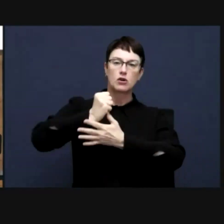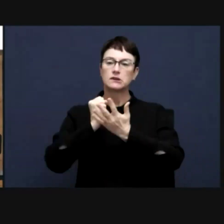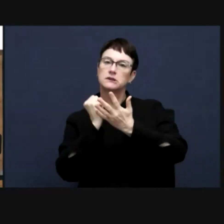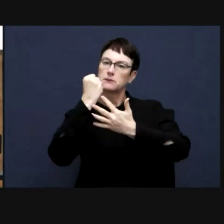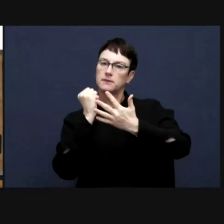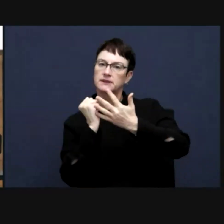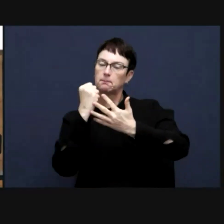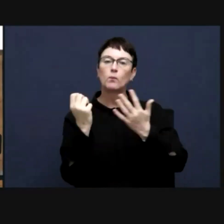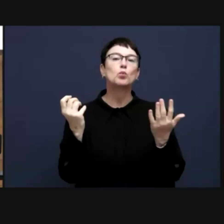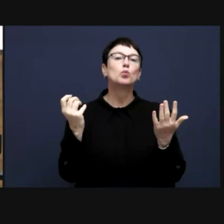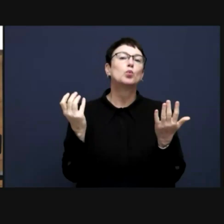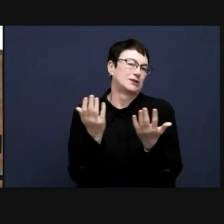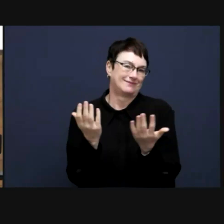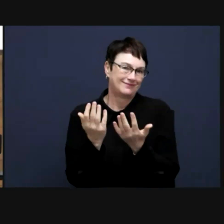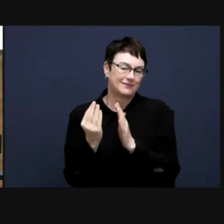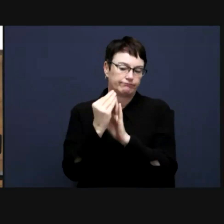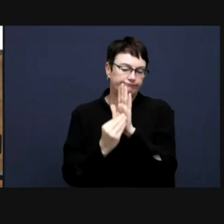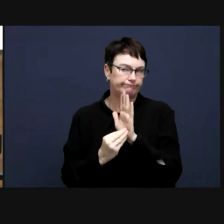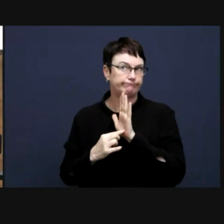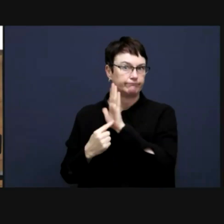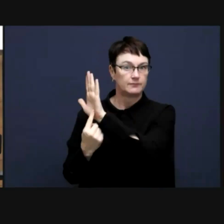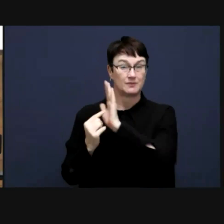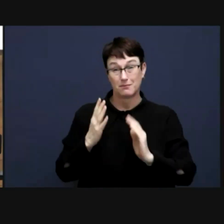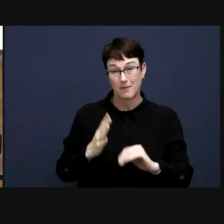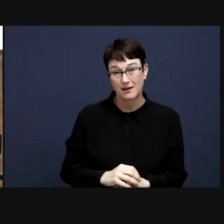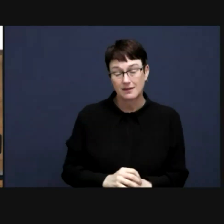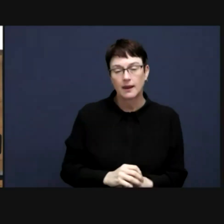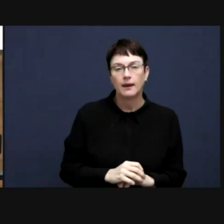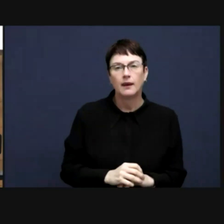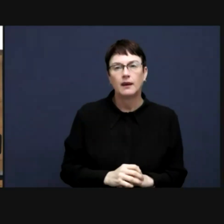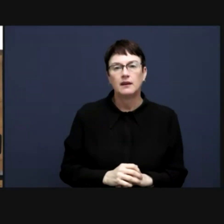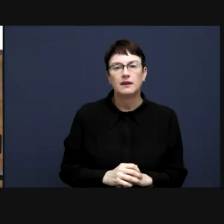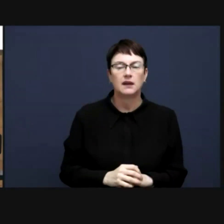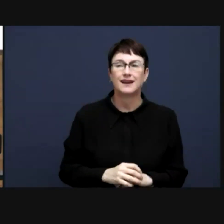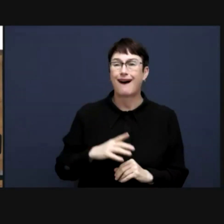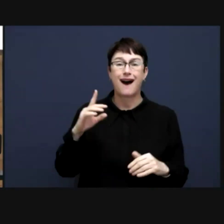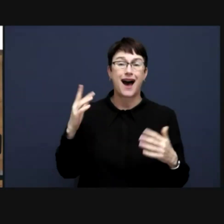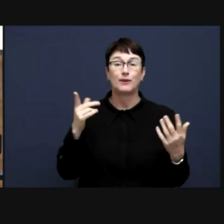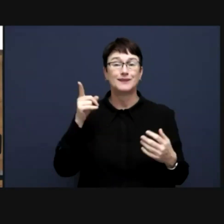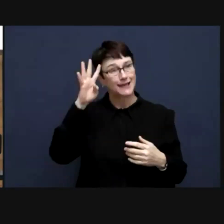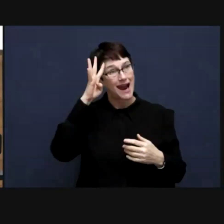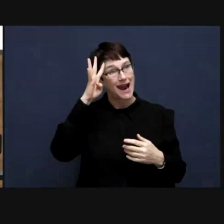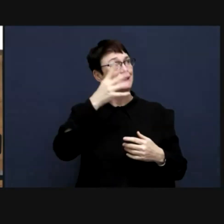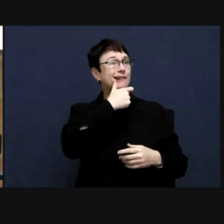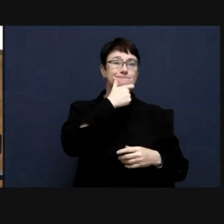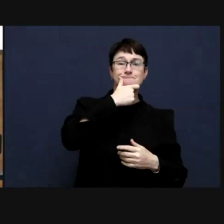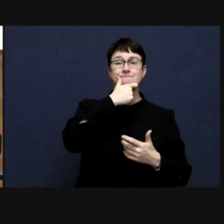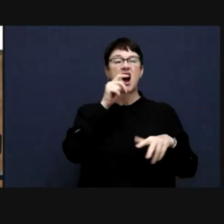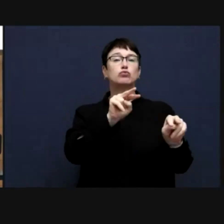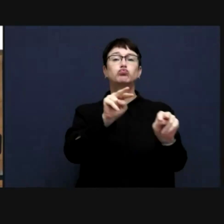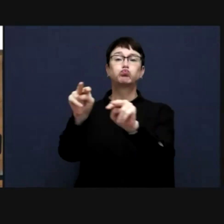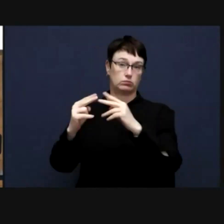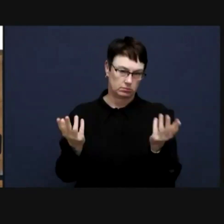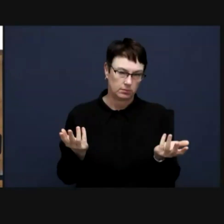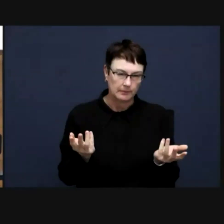important to just not to replace, a real user experience